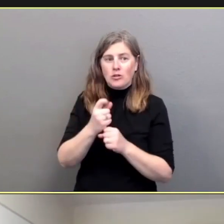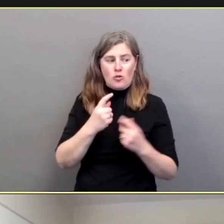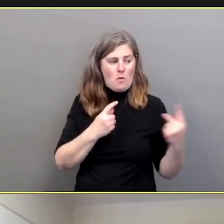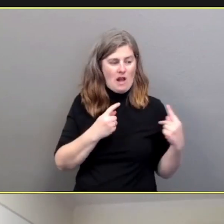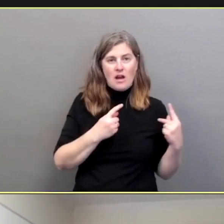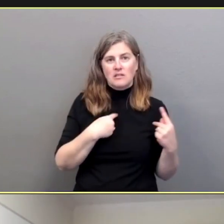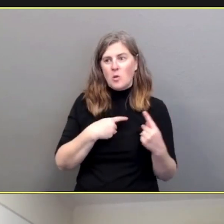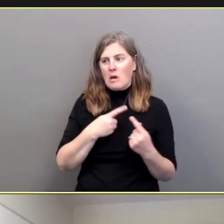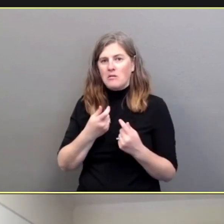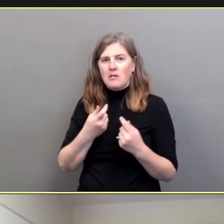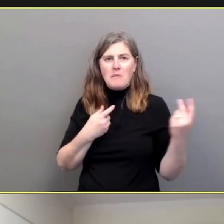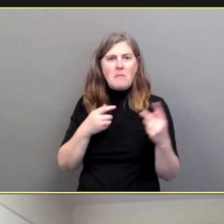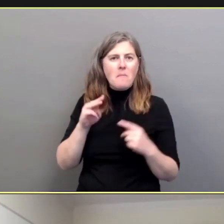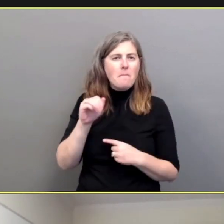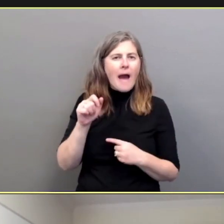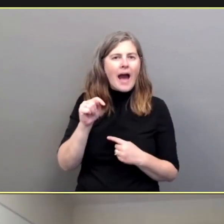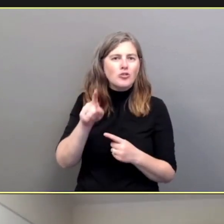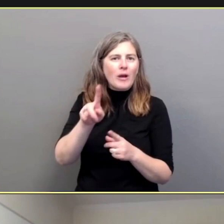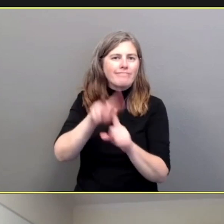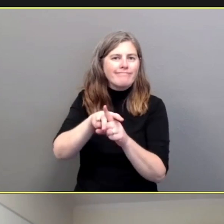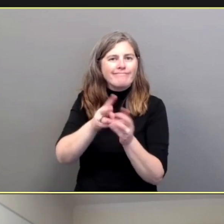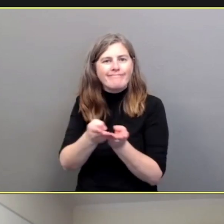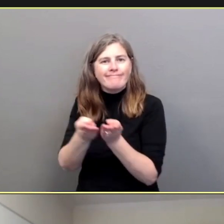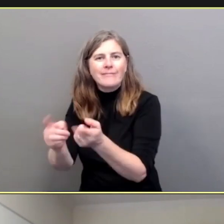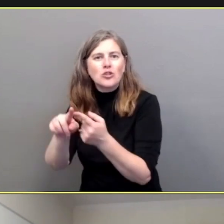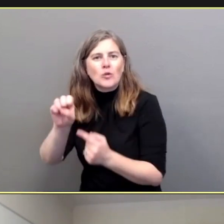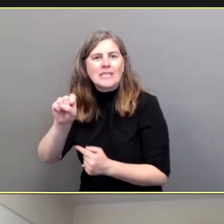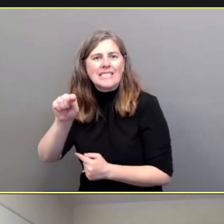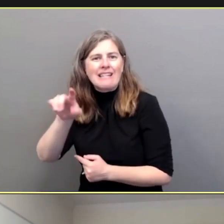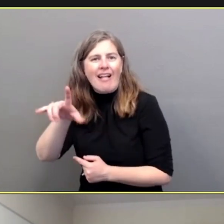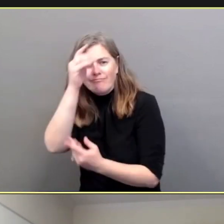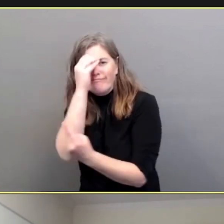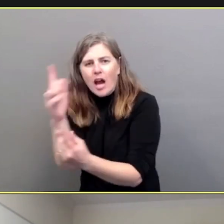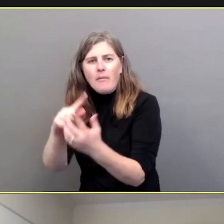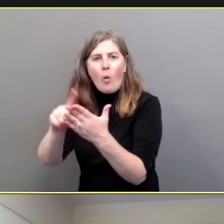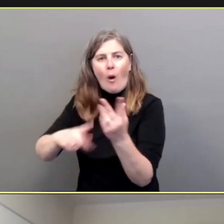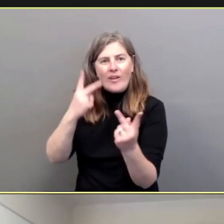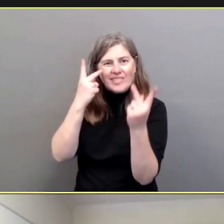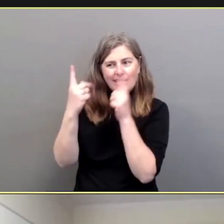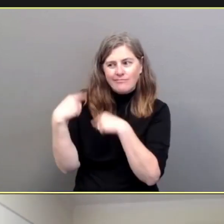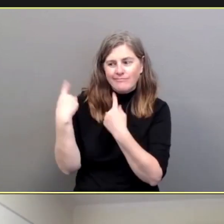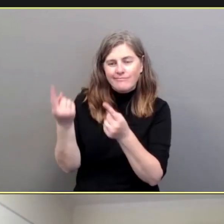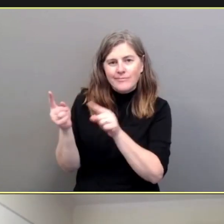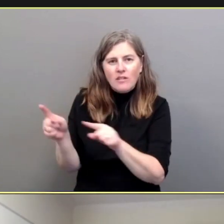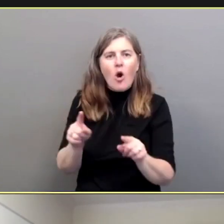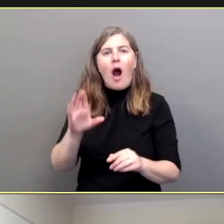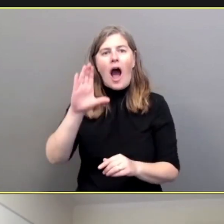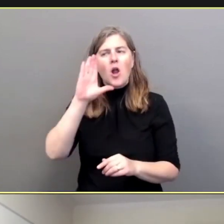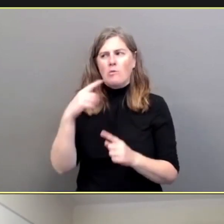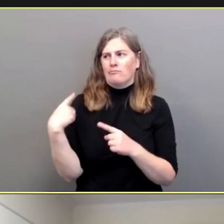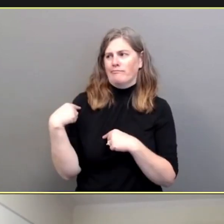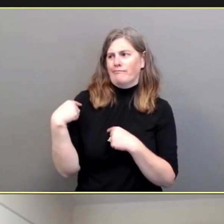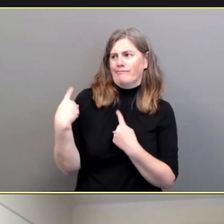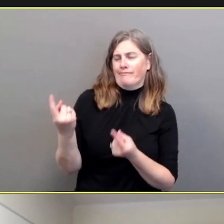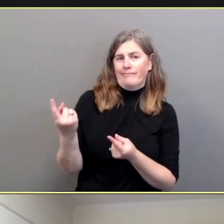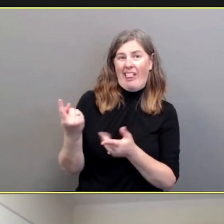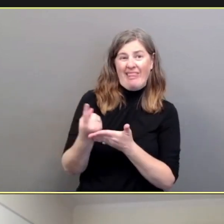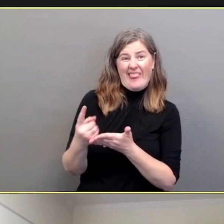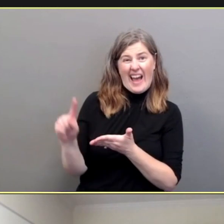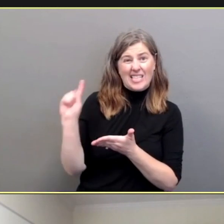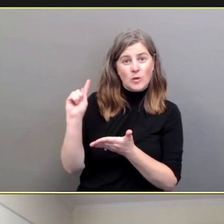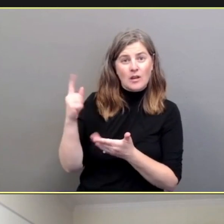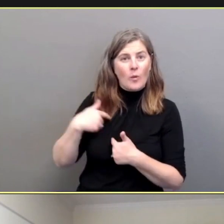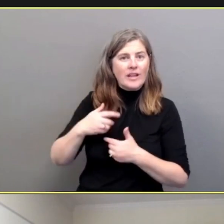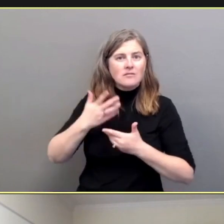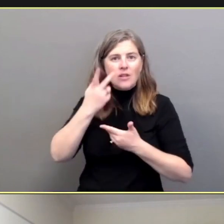maybe Matt, you can take this assignment to get Stella any update about what we've seen. But I know in the last sampling last week, we had not seen